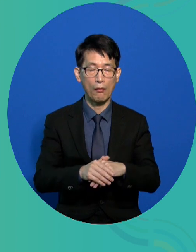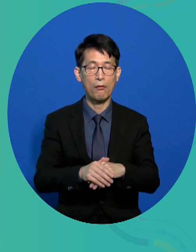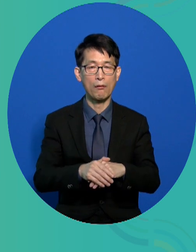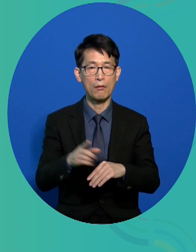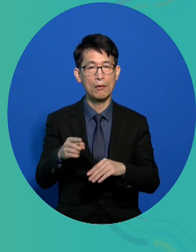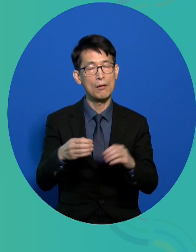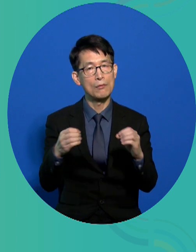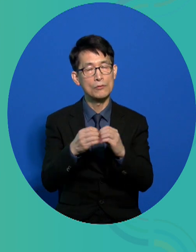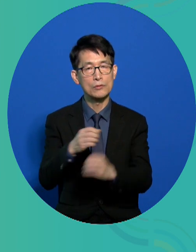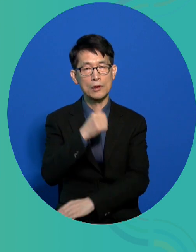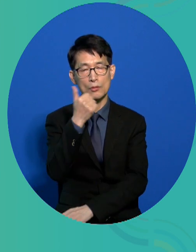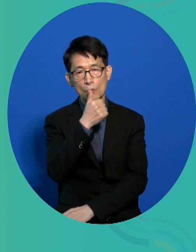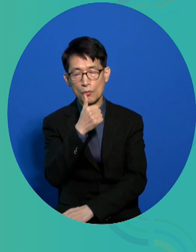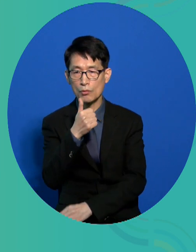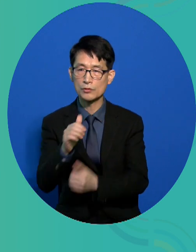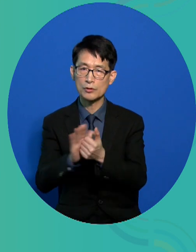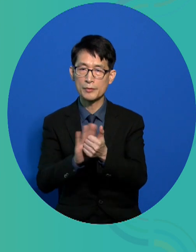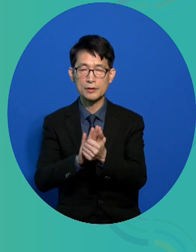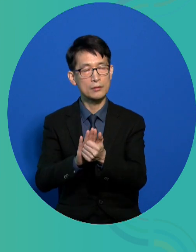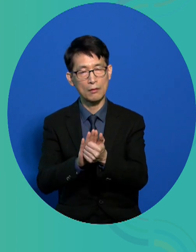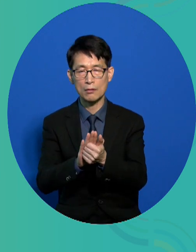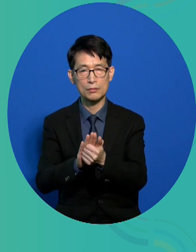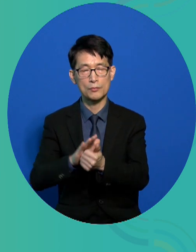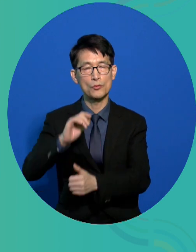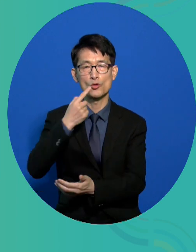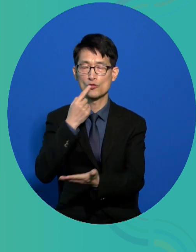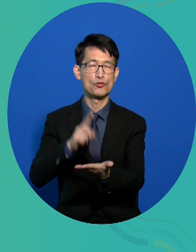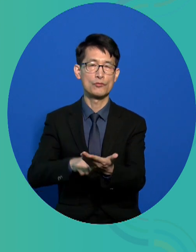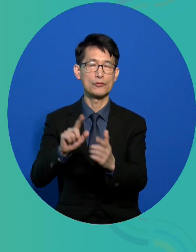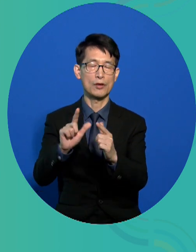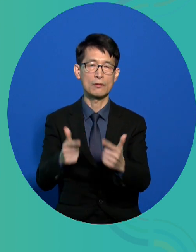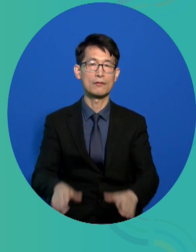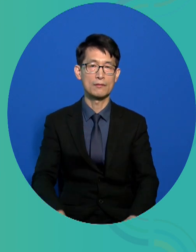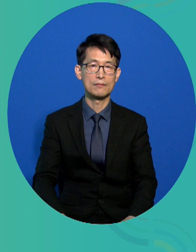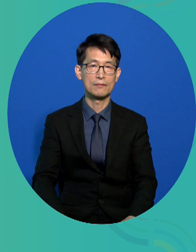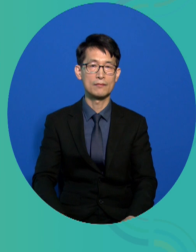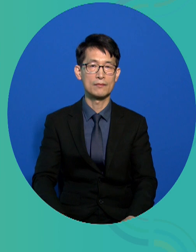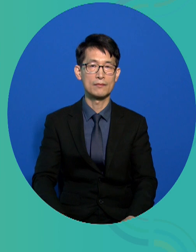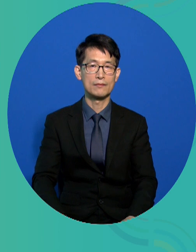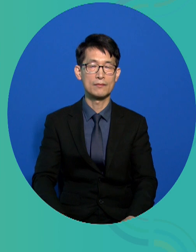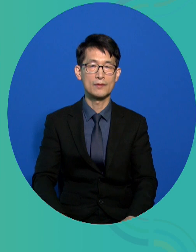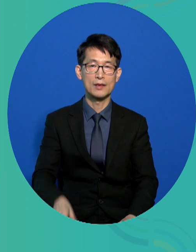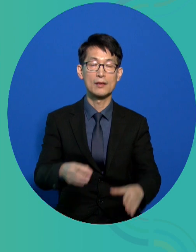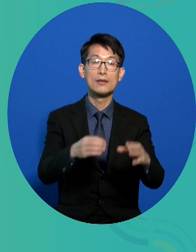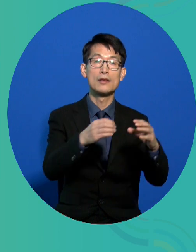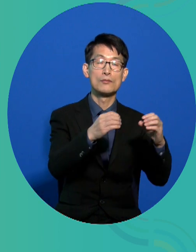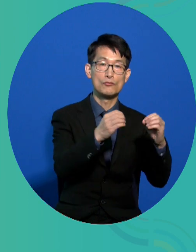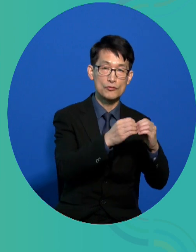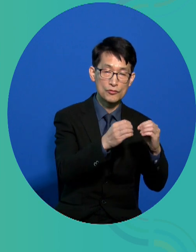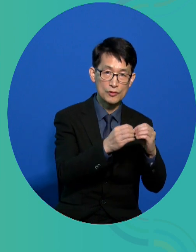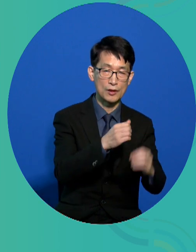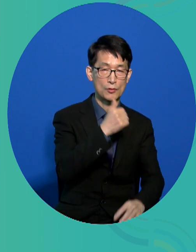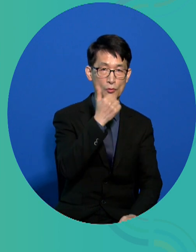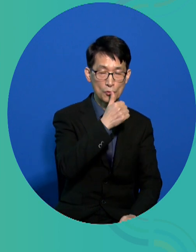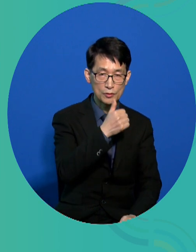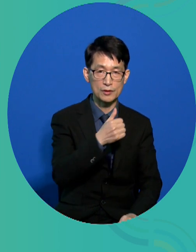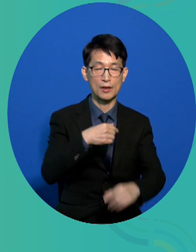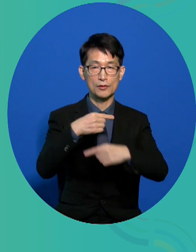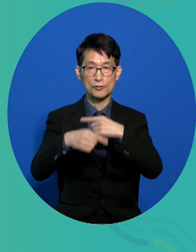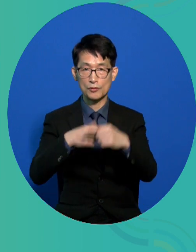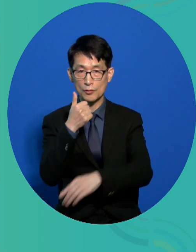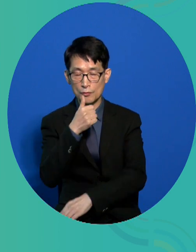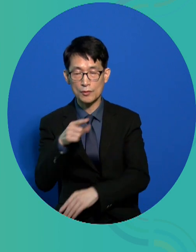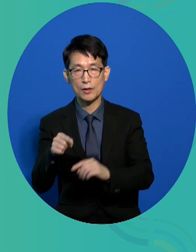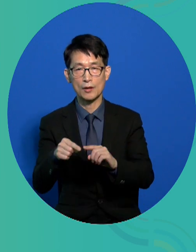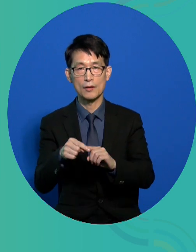hearing impaired had a difficulty accessing the service for their events. To resolve this problem,